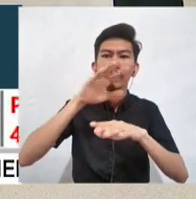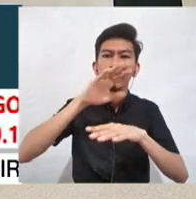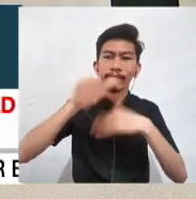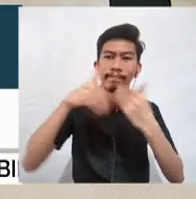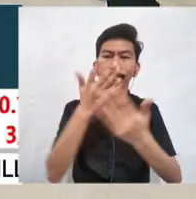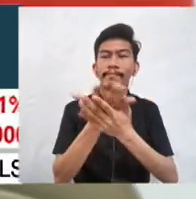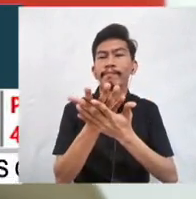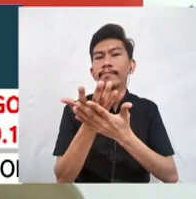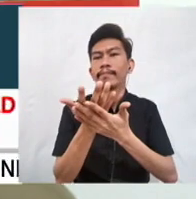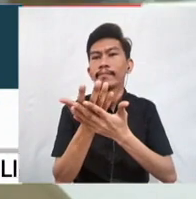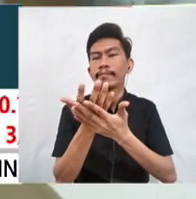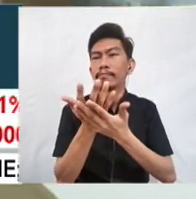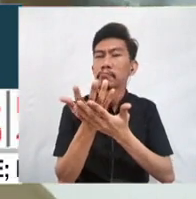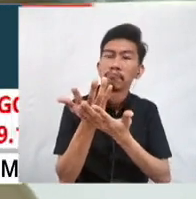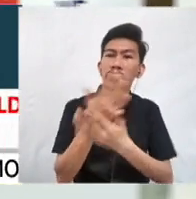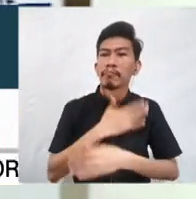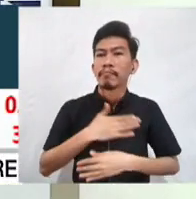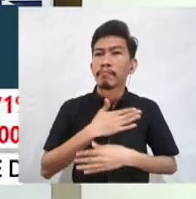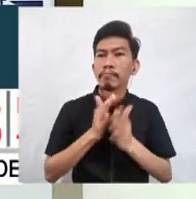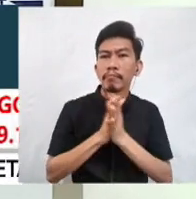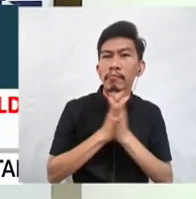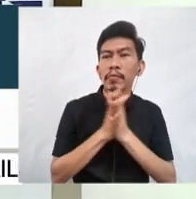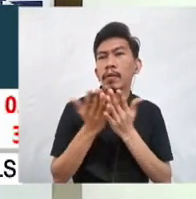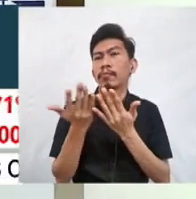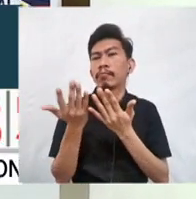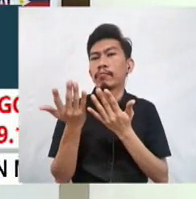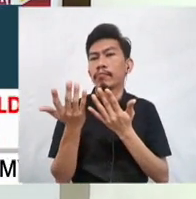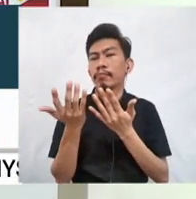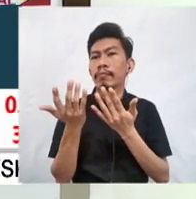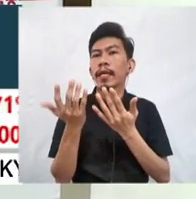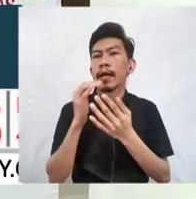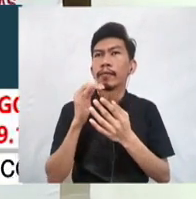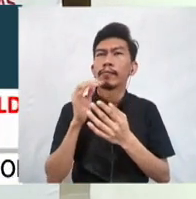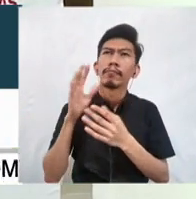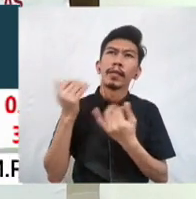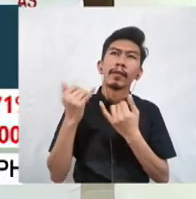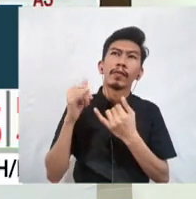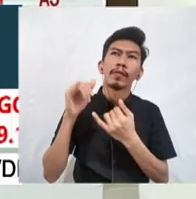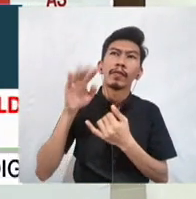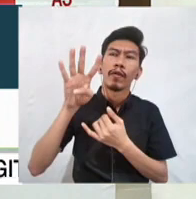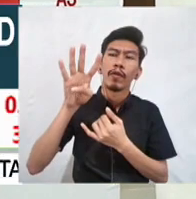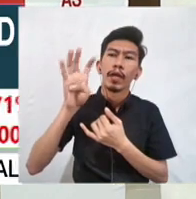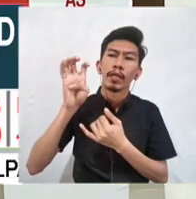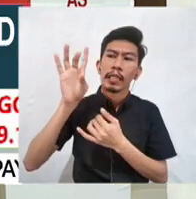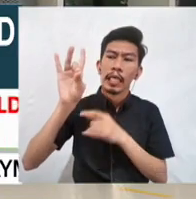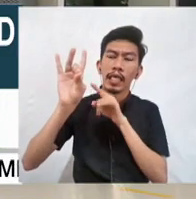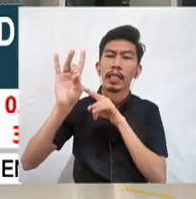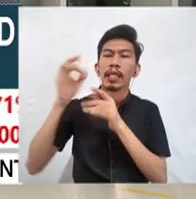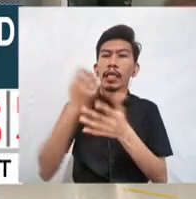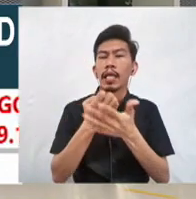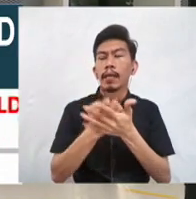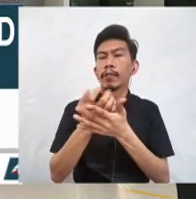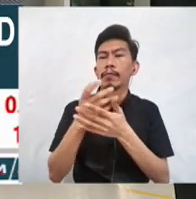wants to have jobs in mm-hmm. our 408 economic zones and